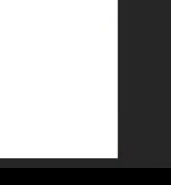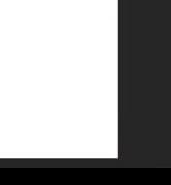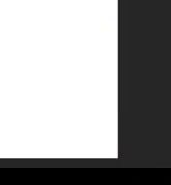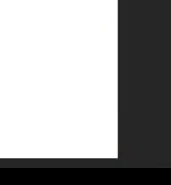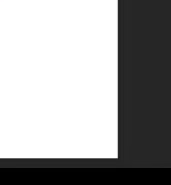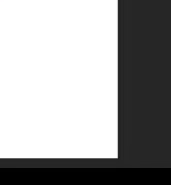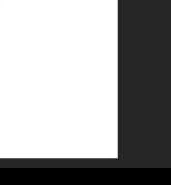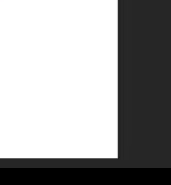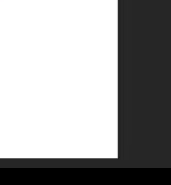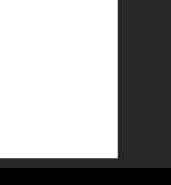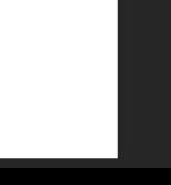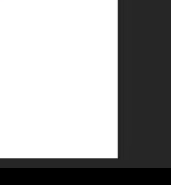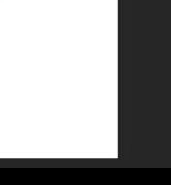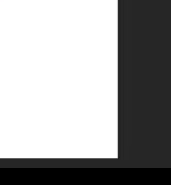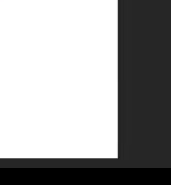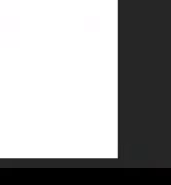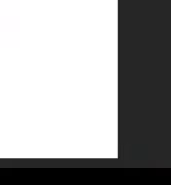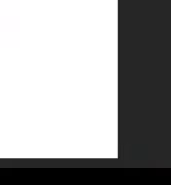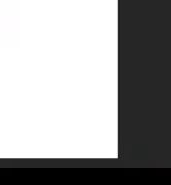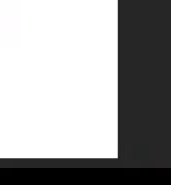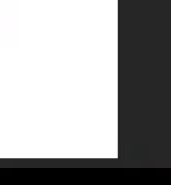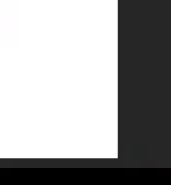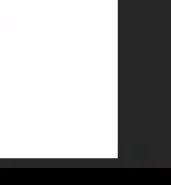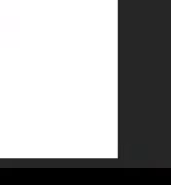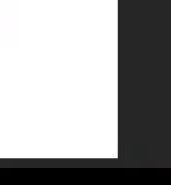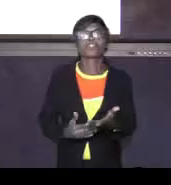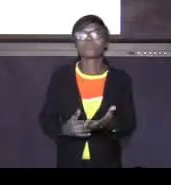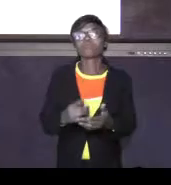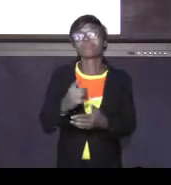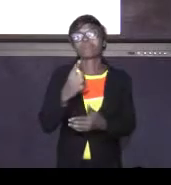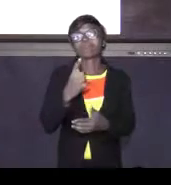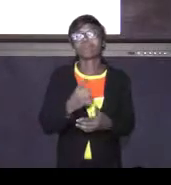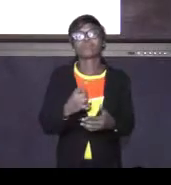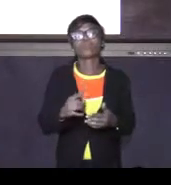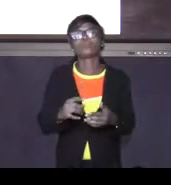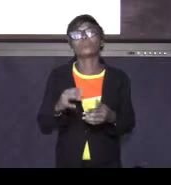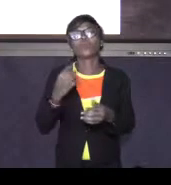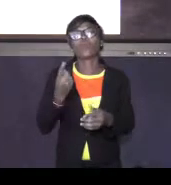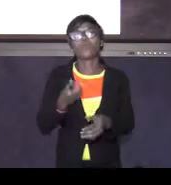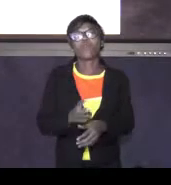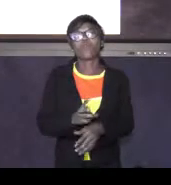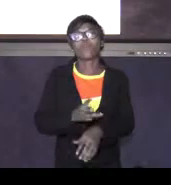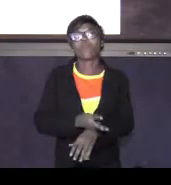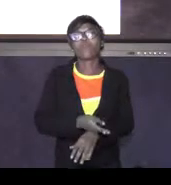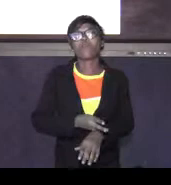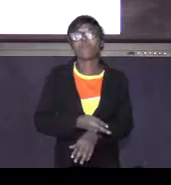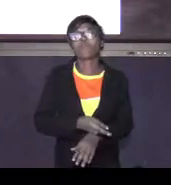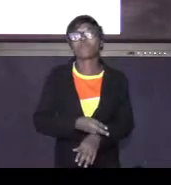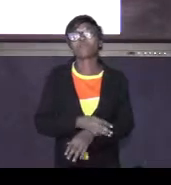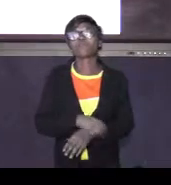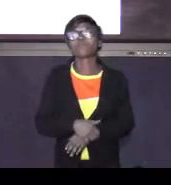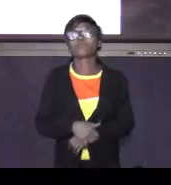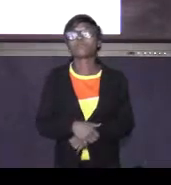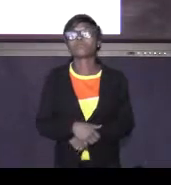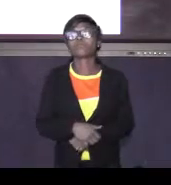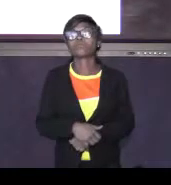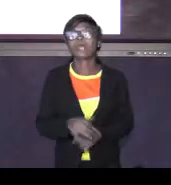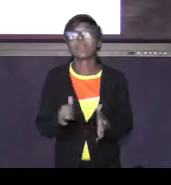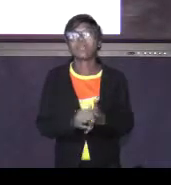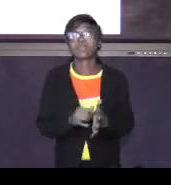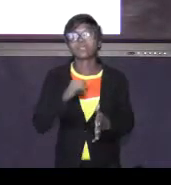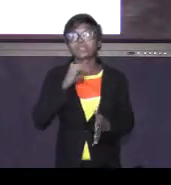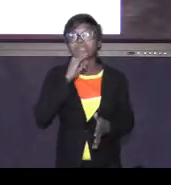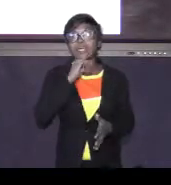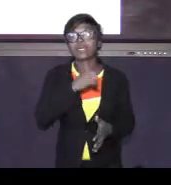for cutting or smoothing pieces of wood. For cutting or smoothing pieces